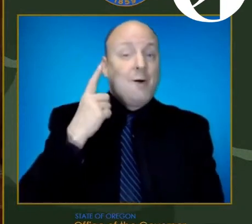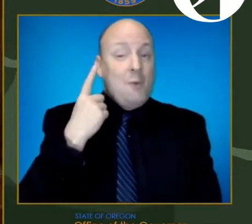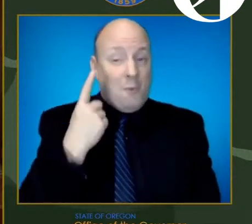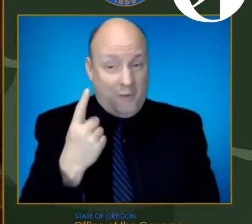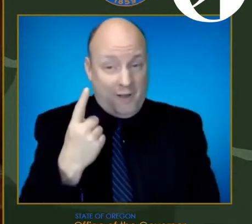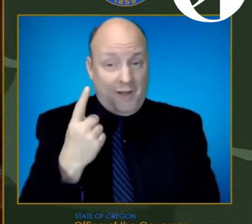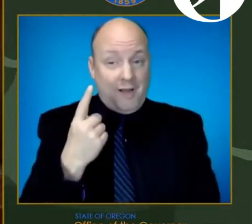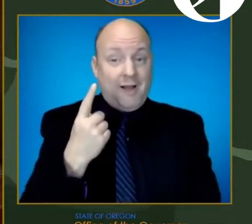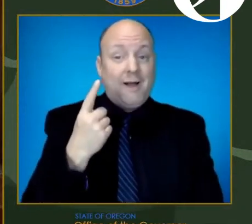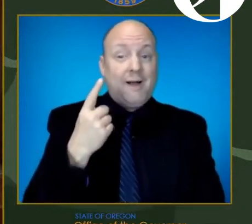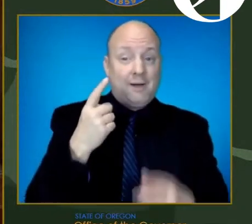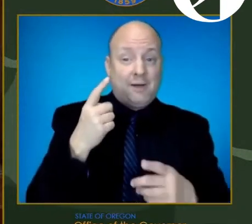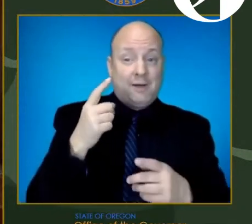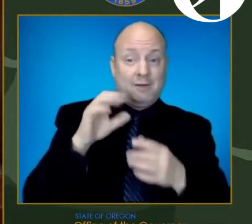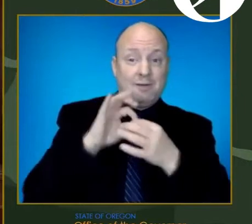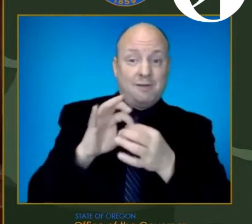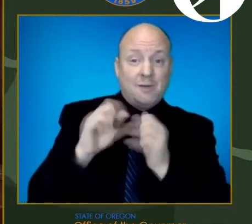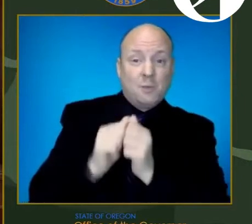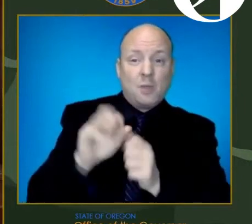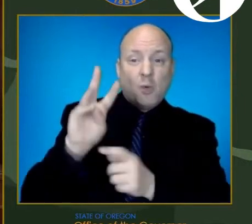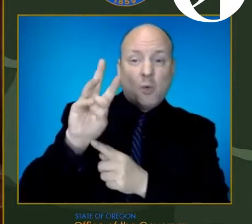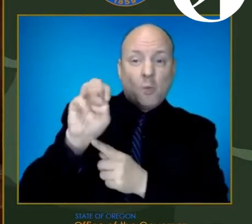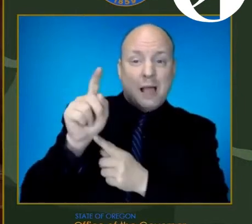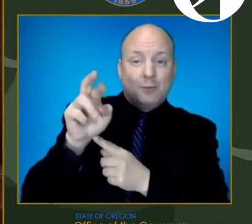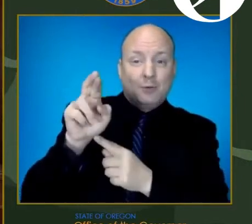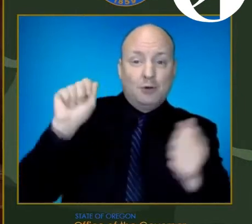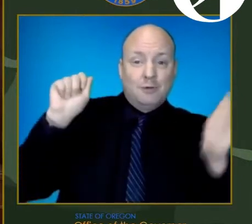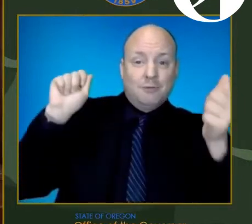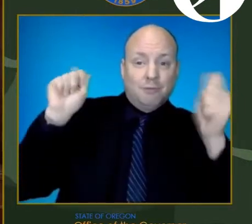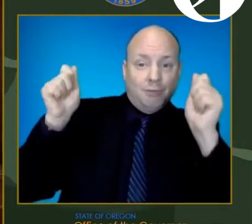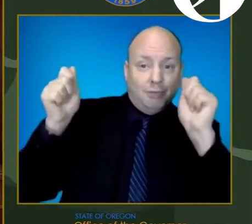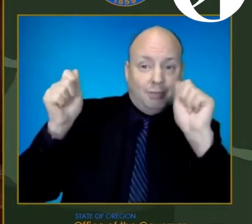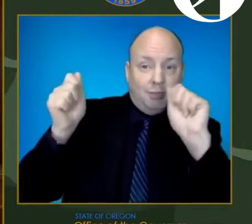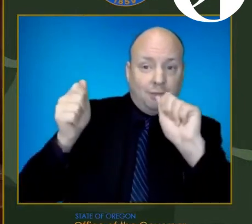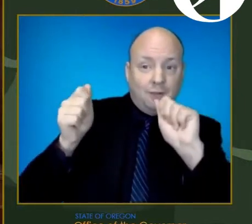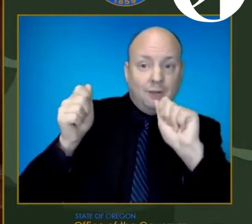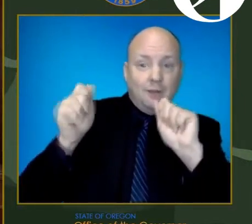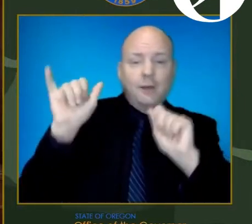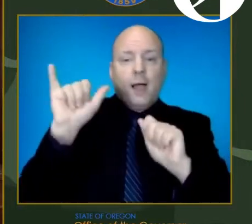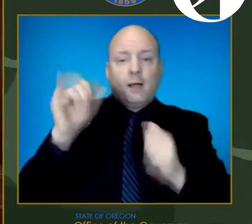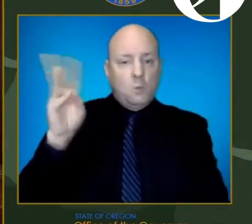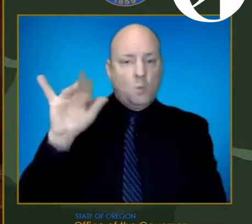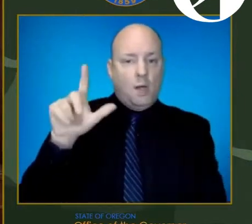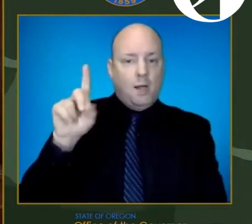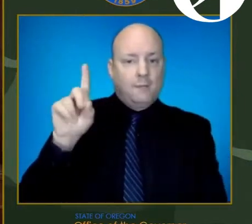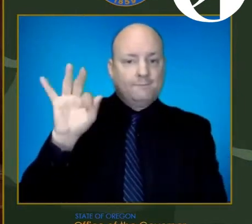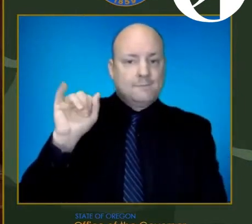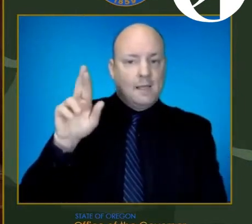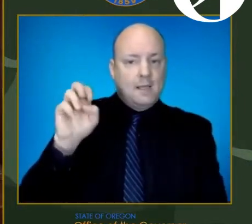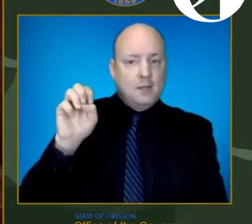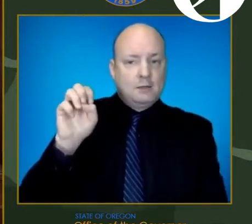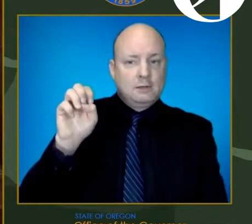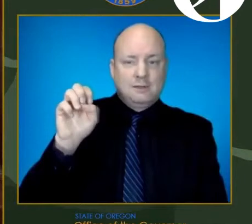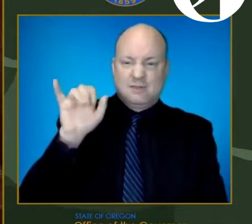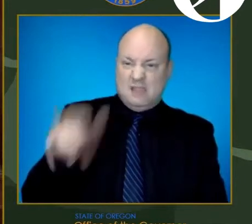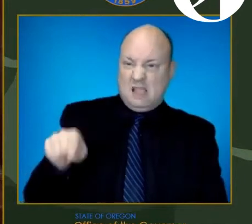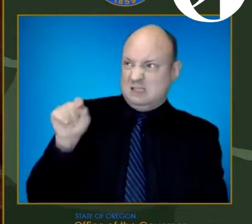event, hot, dry winds brought on a wildfire emergency that our state has never seen